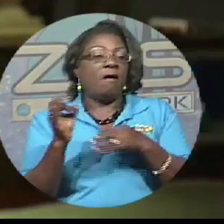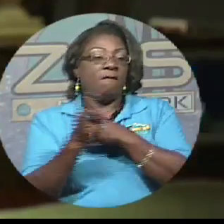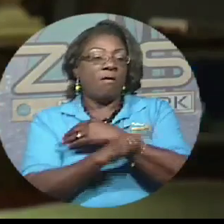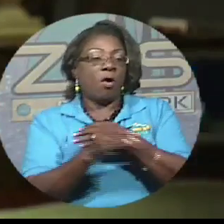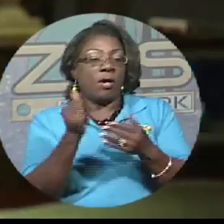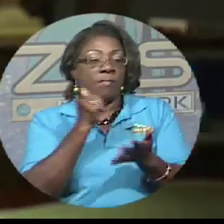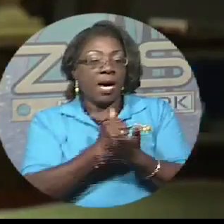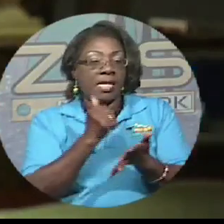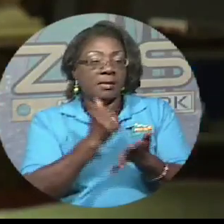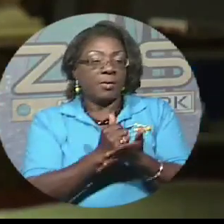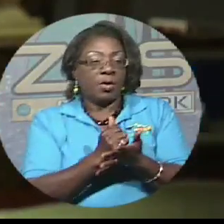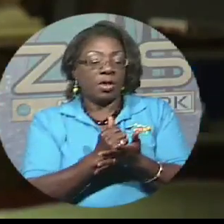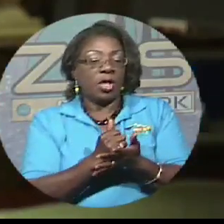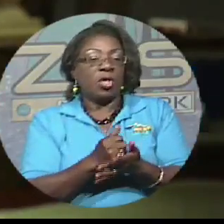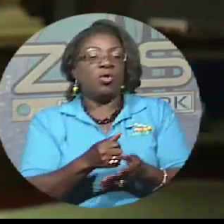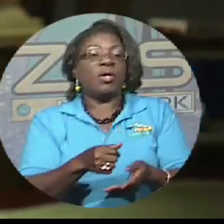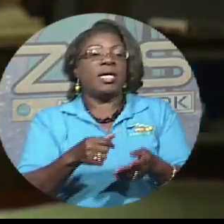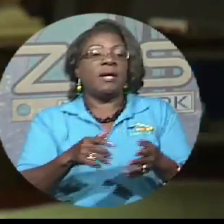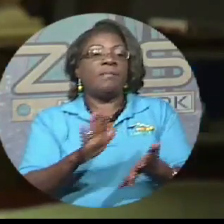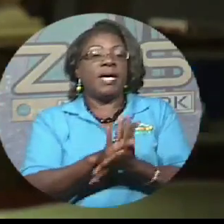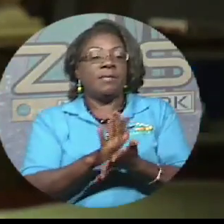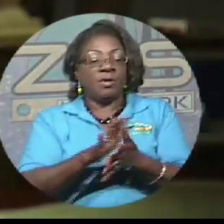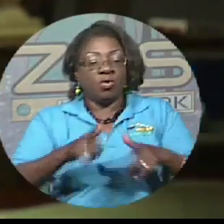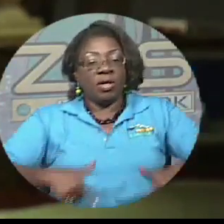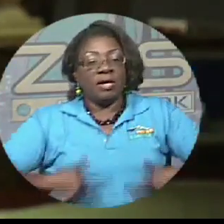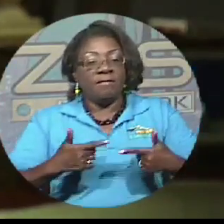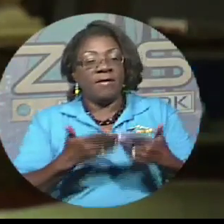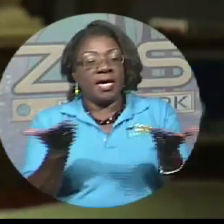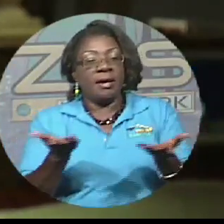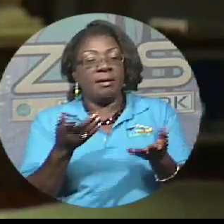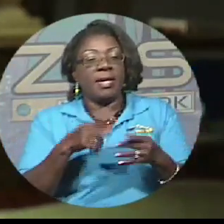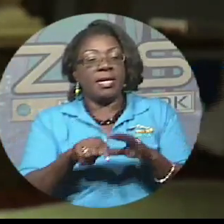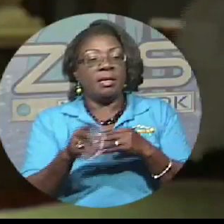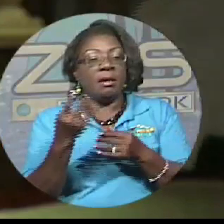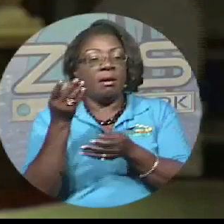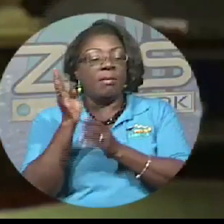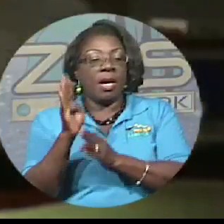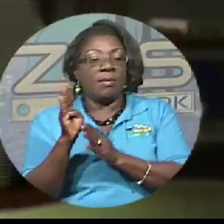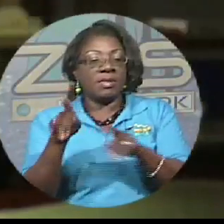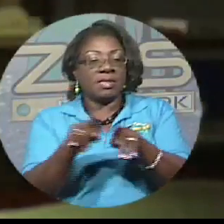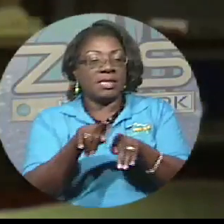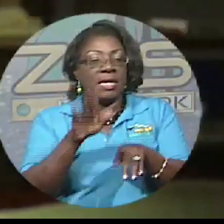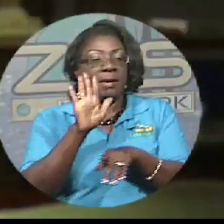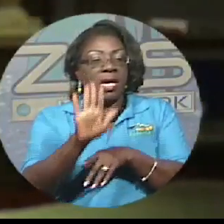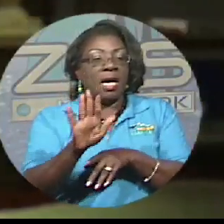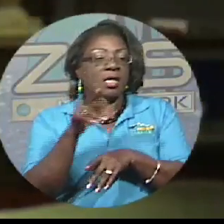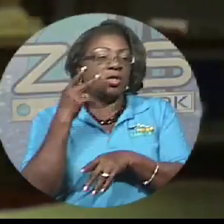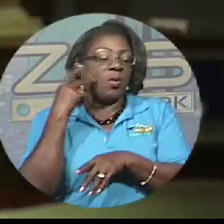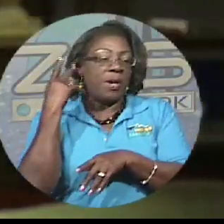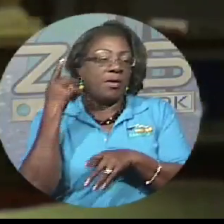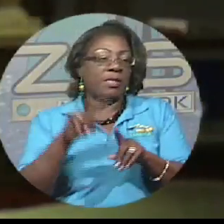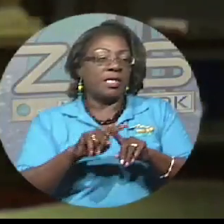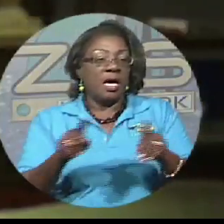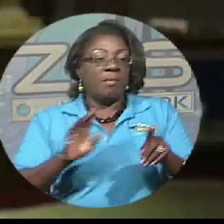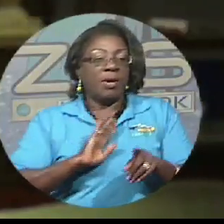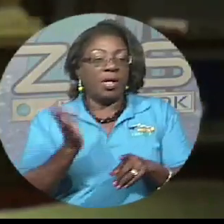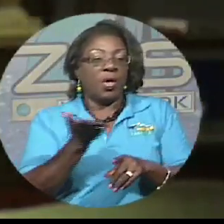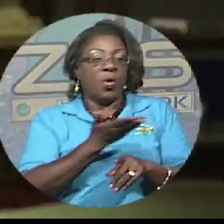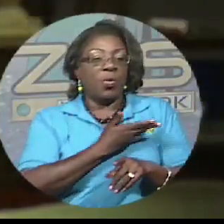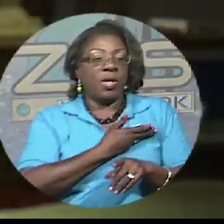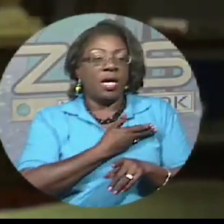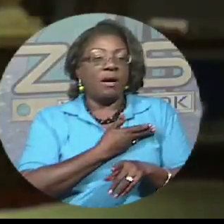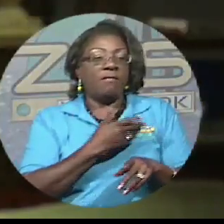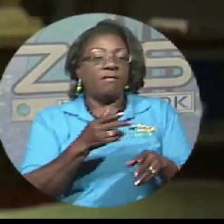going forward. You'll get a residency permit to be in the Bahamas, just like your parents have, but you got to have a